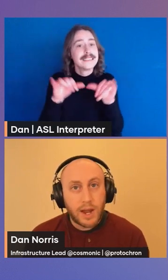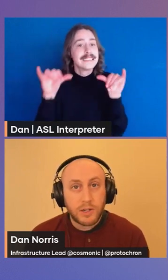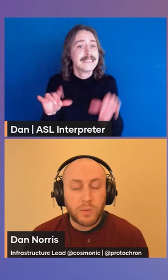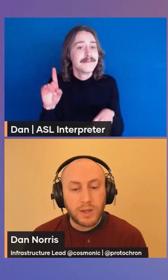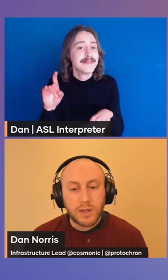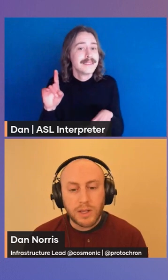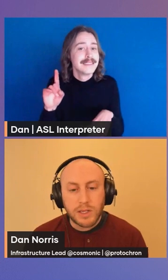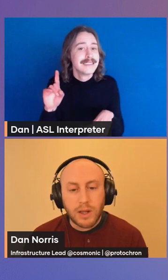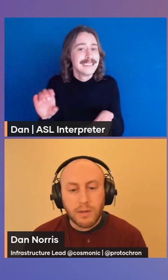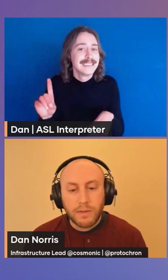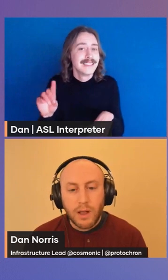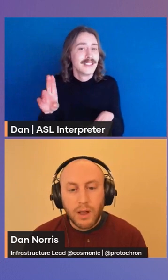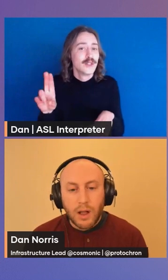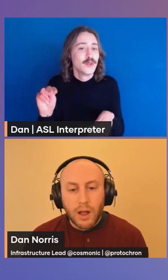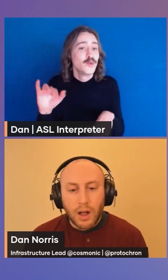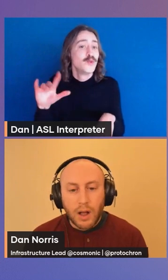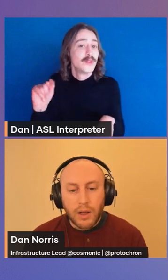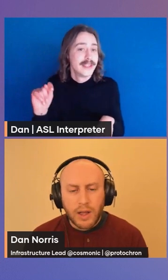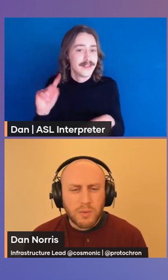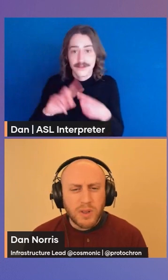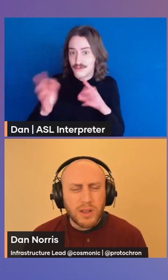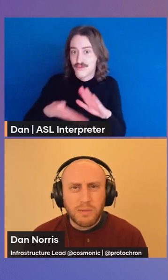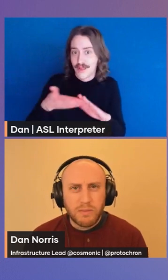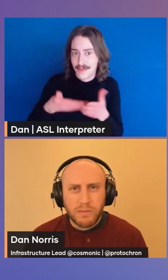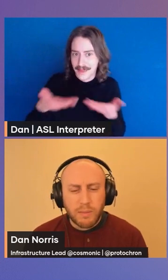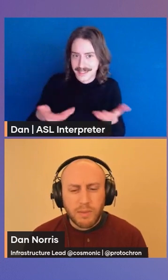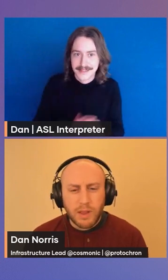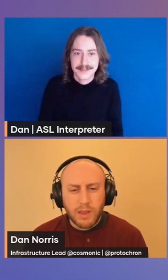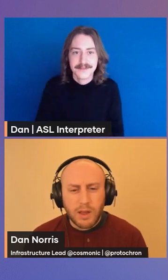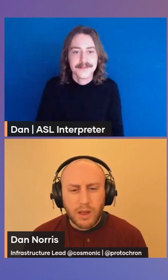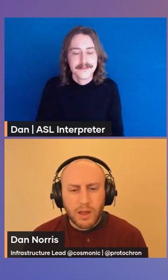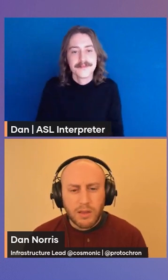that actually runs all this stuff. And really,